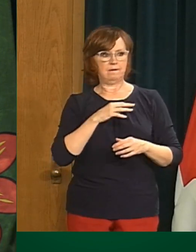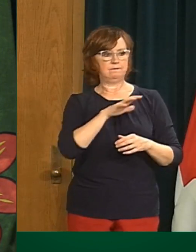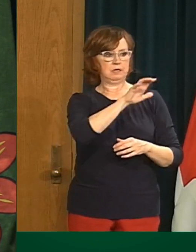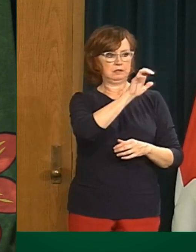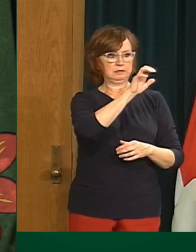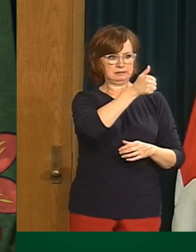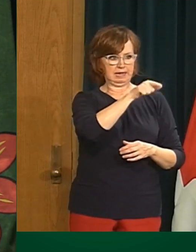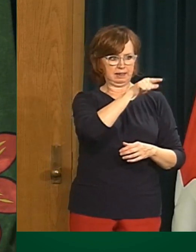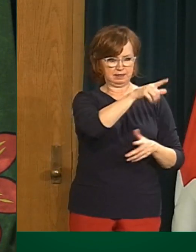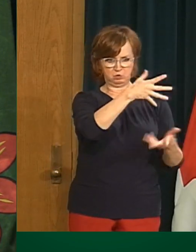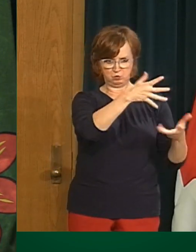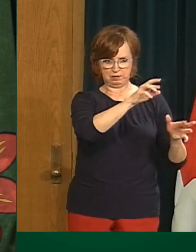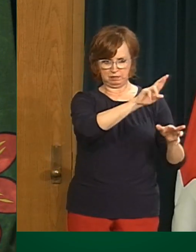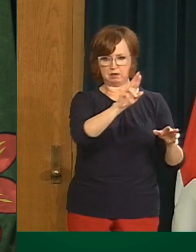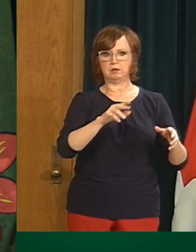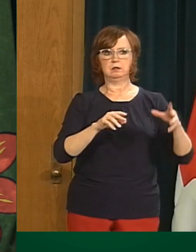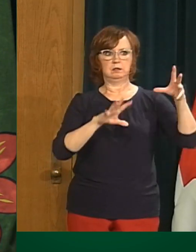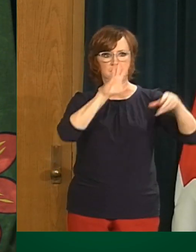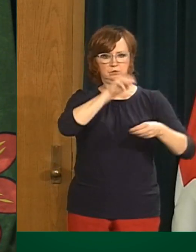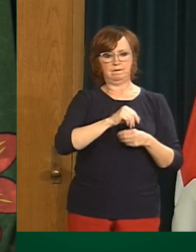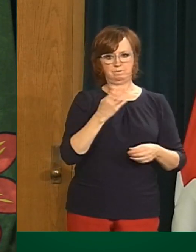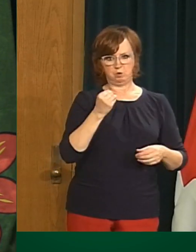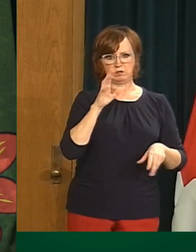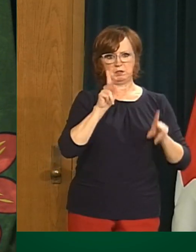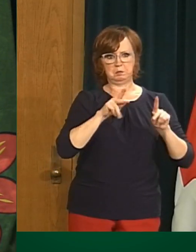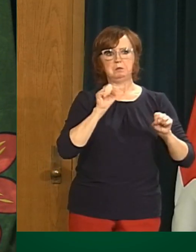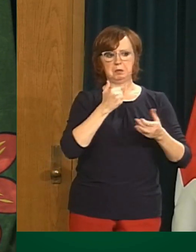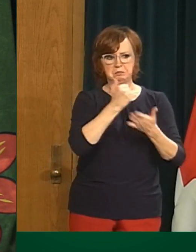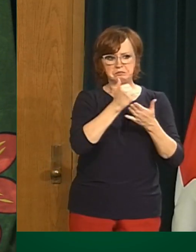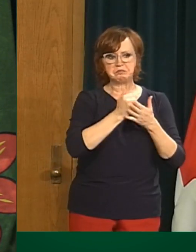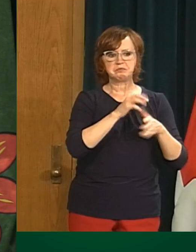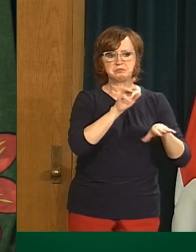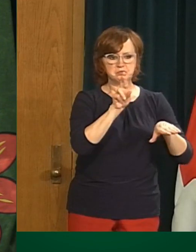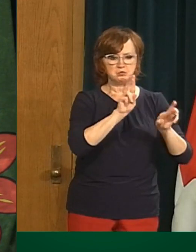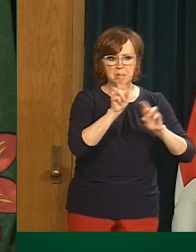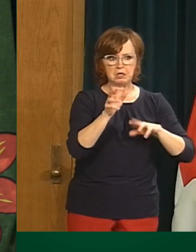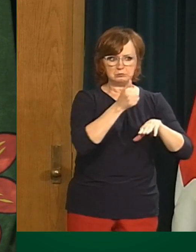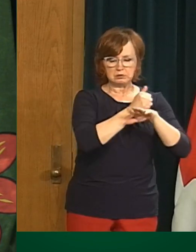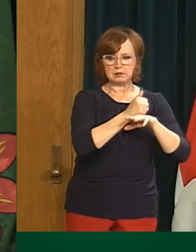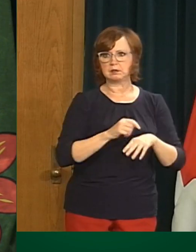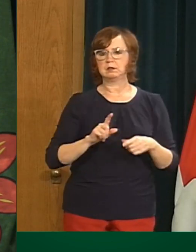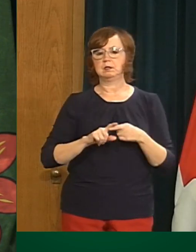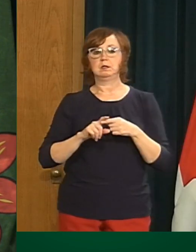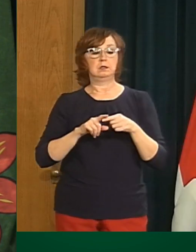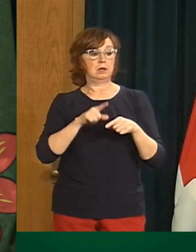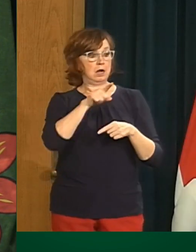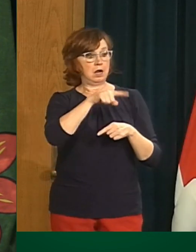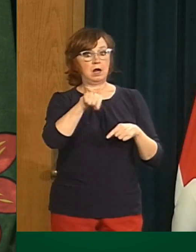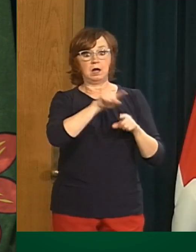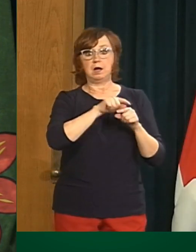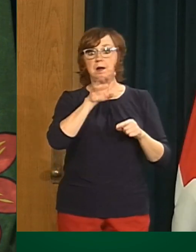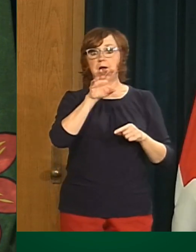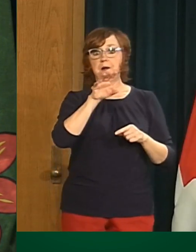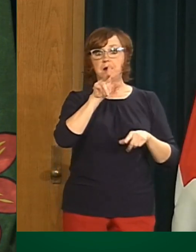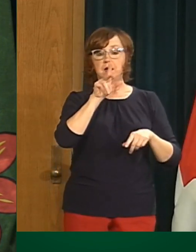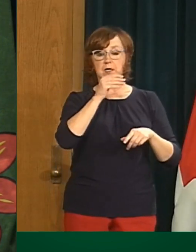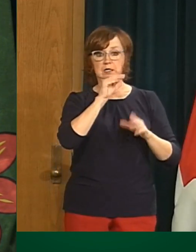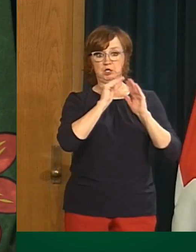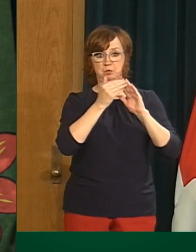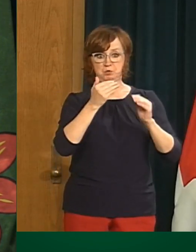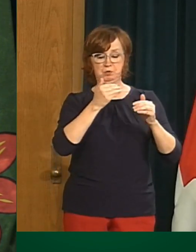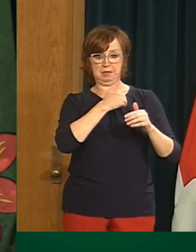self-isolation steps. There has also been some questions from the mayor and members in the community with respect to, while